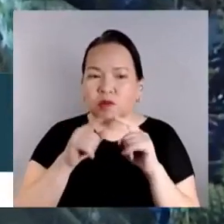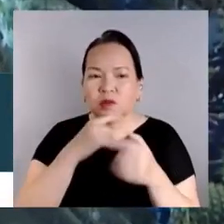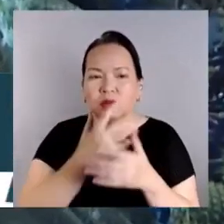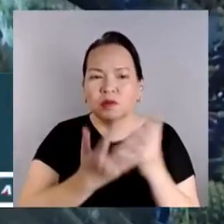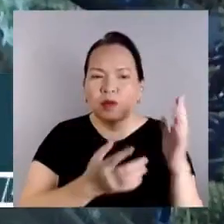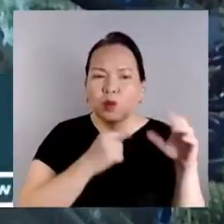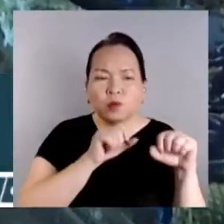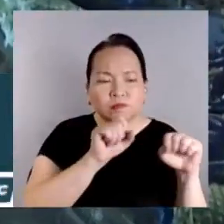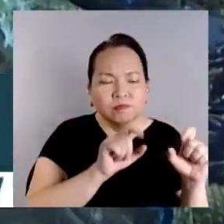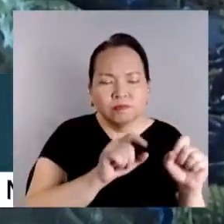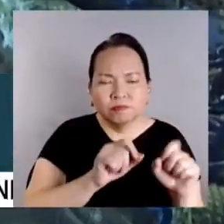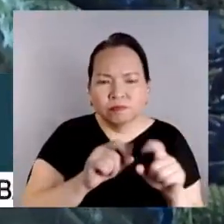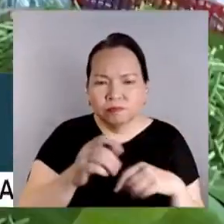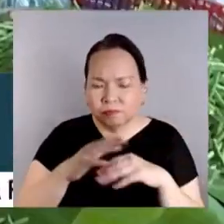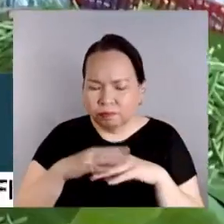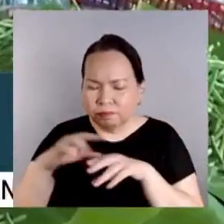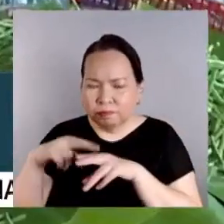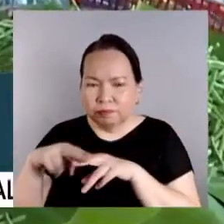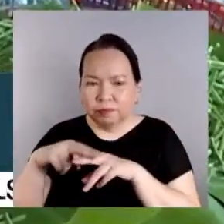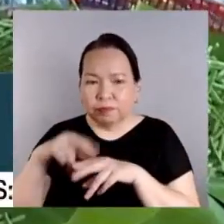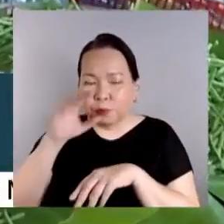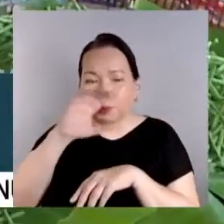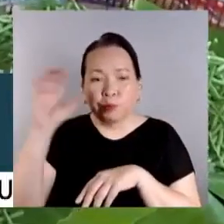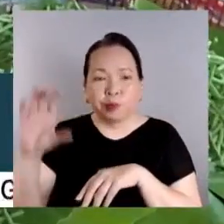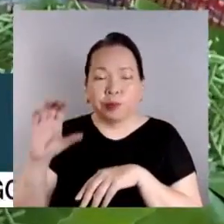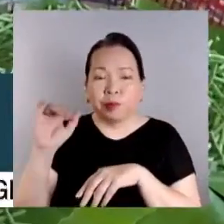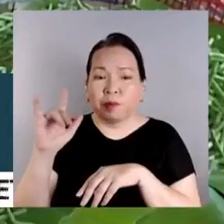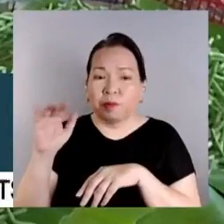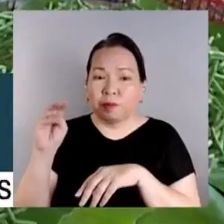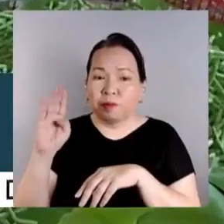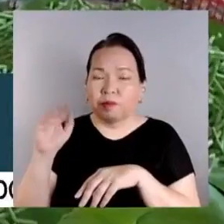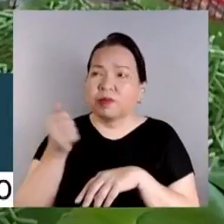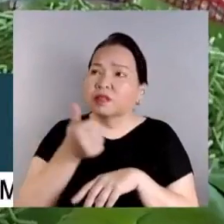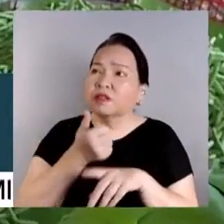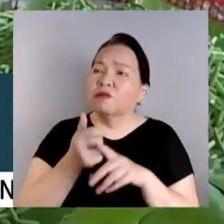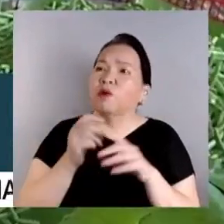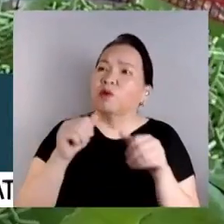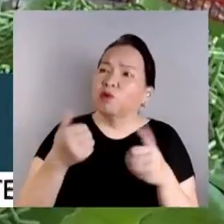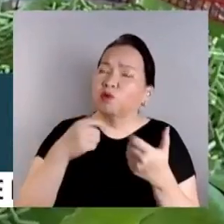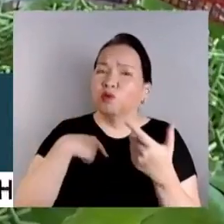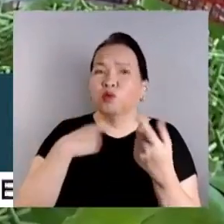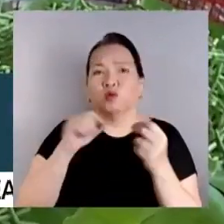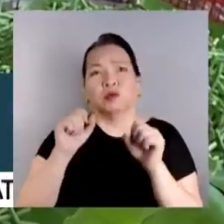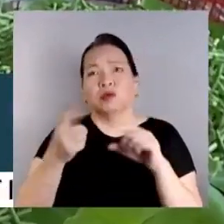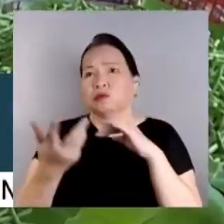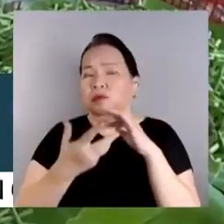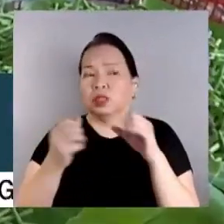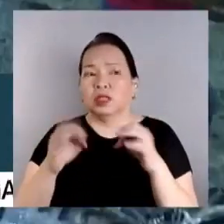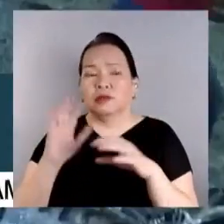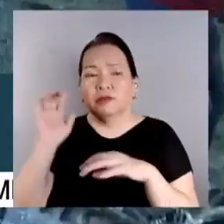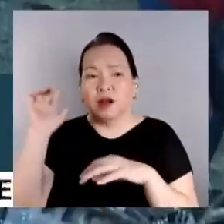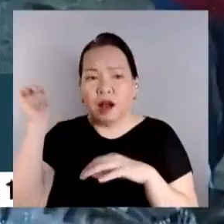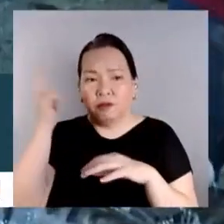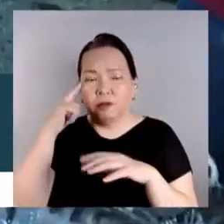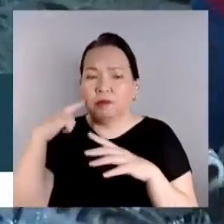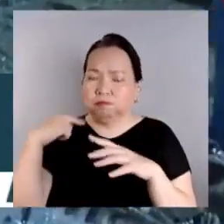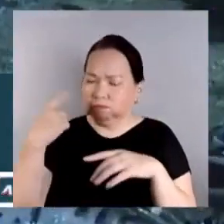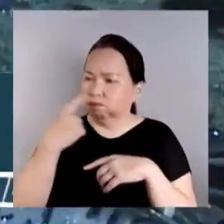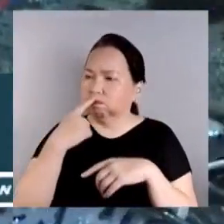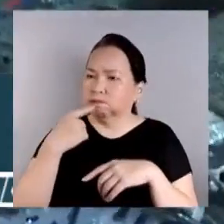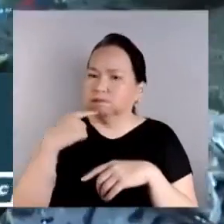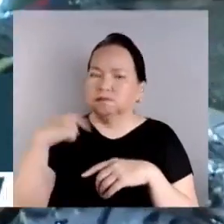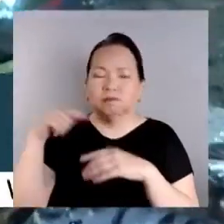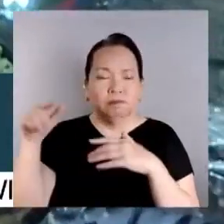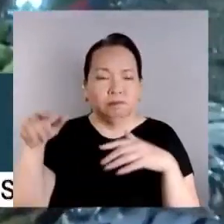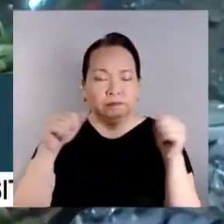living near the train tracks in Calamba, and they're also worried about what's in store for them when the government makes them leave. The DOTR plans to